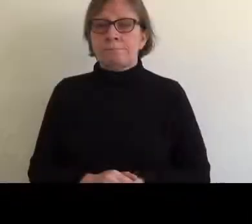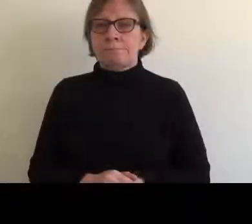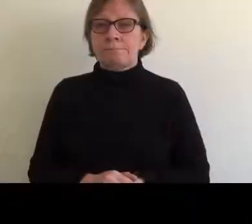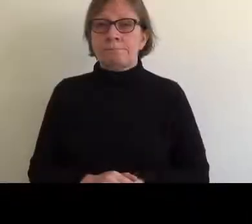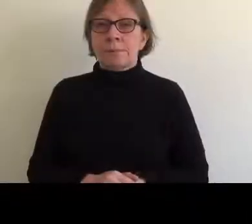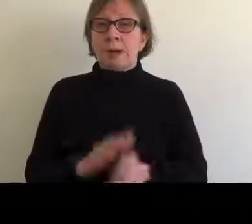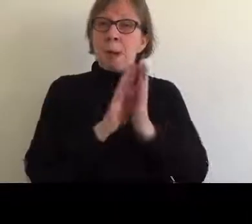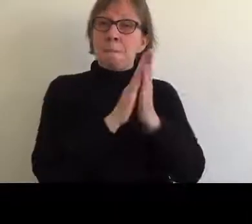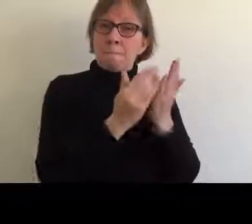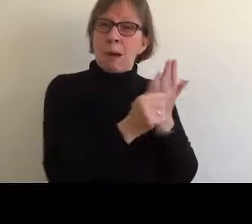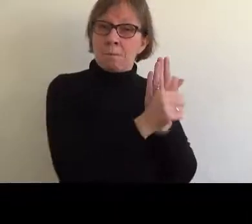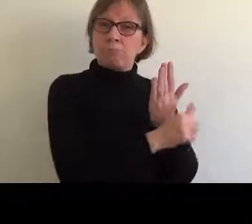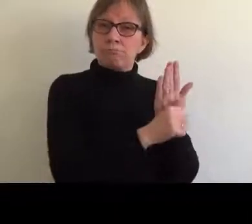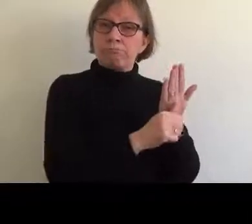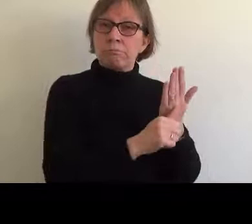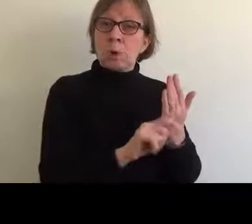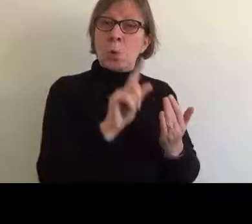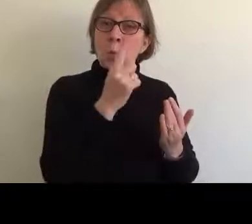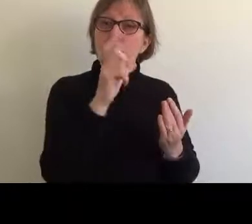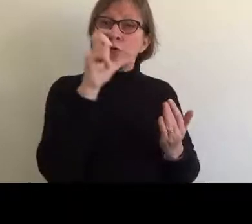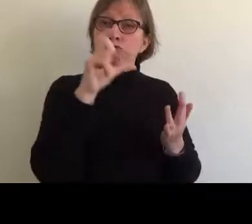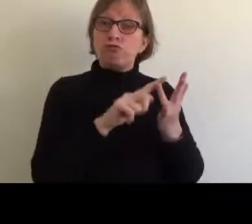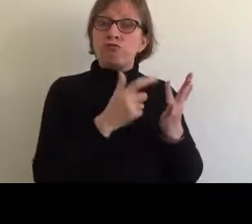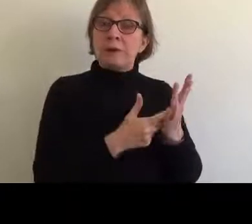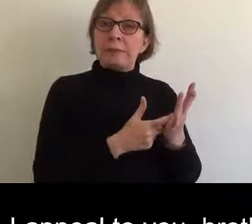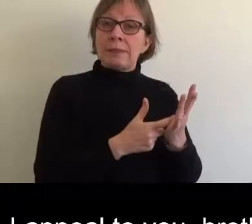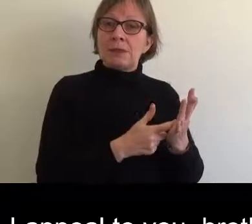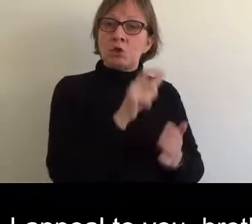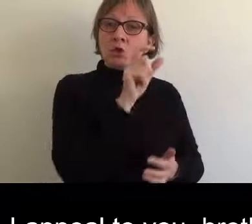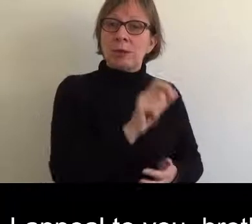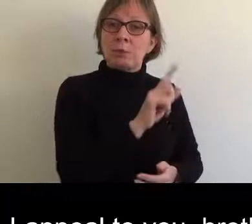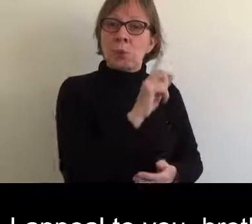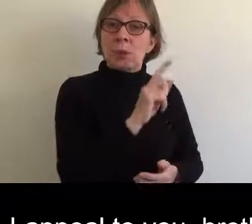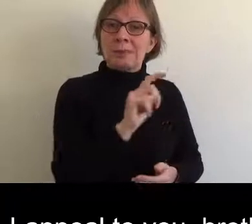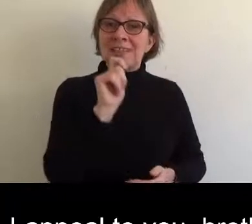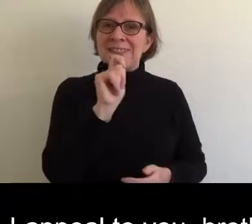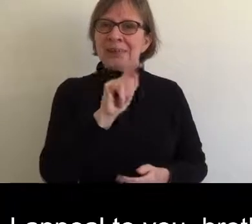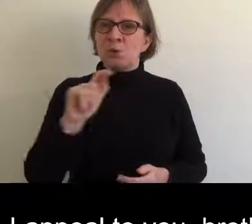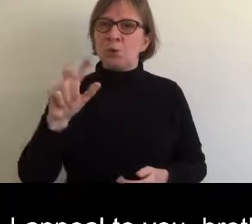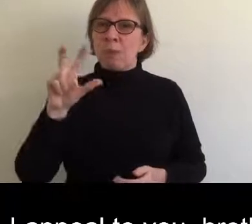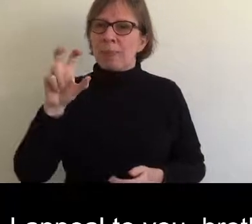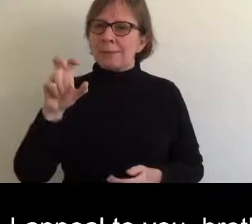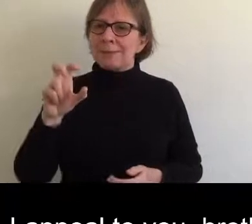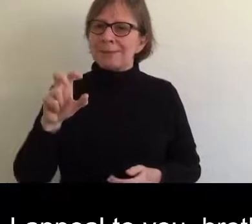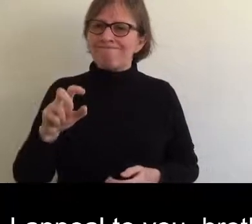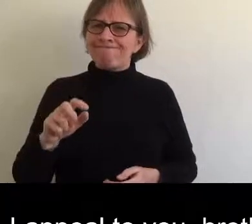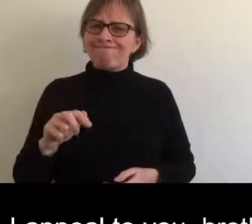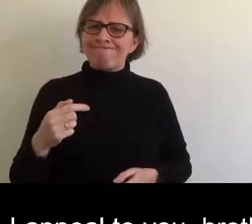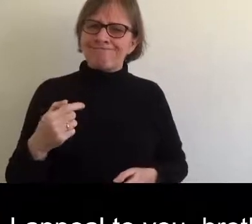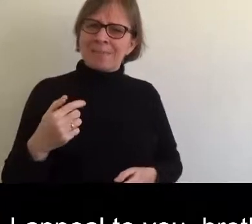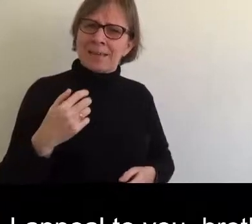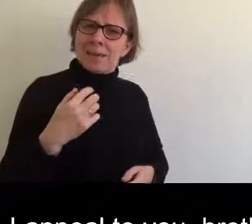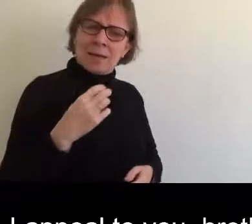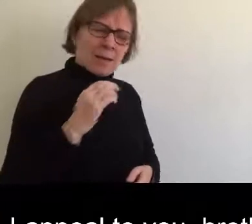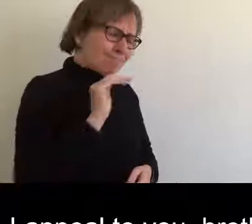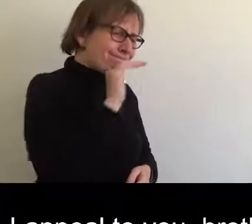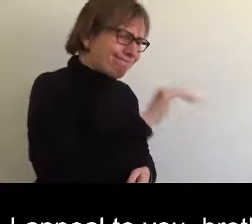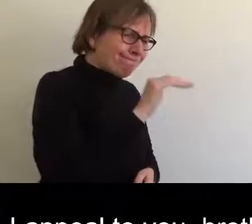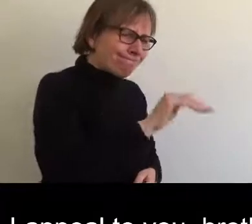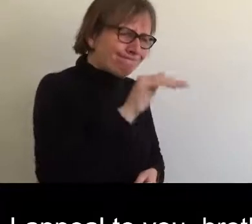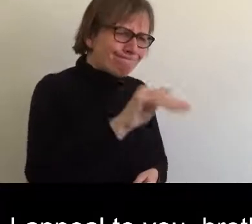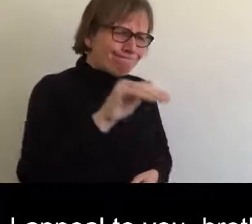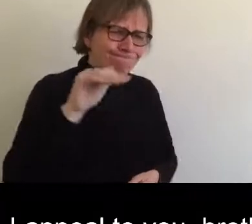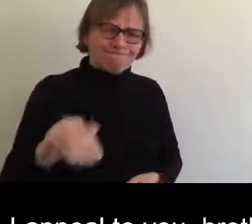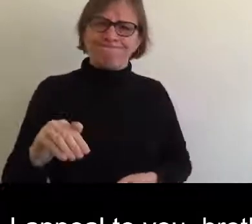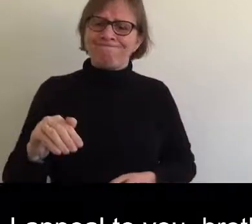1 Corinthians chapter 1, verse 10 to 13. I appeal to you, brothers and sisters, in the name of our